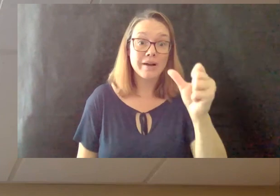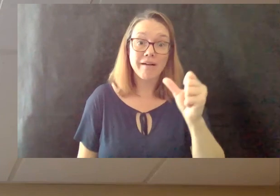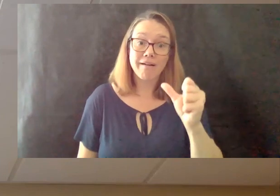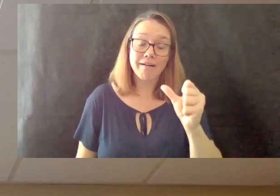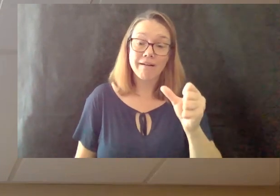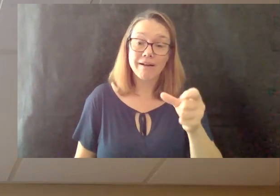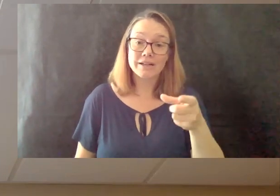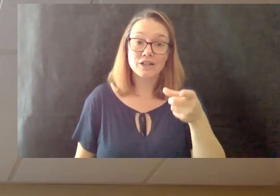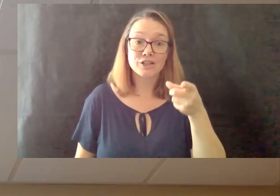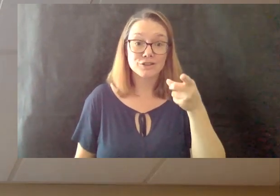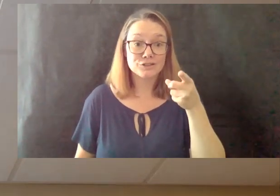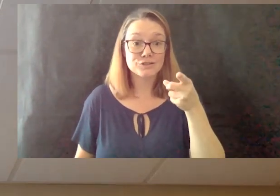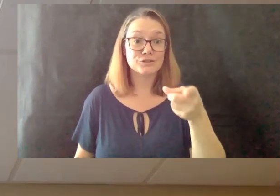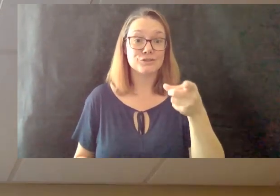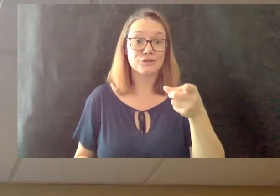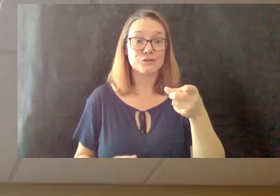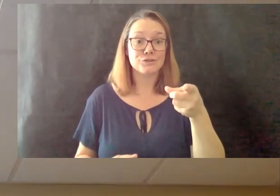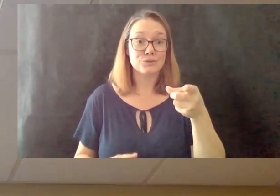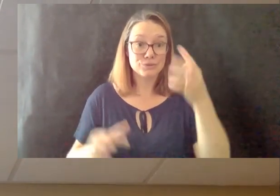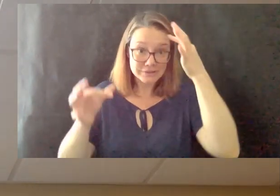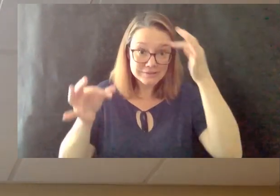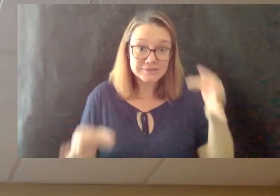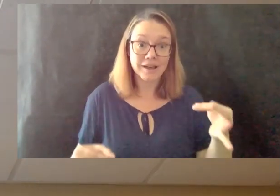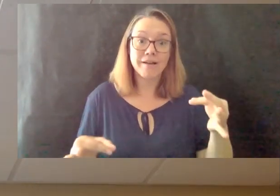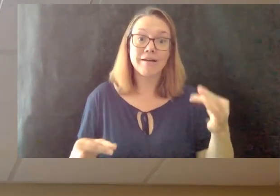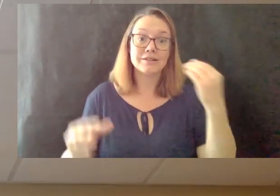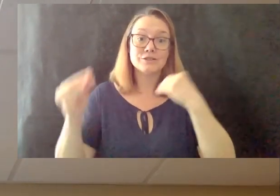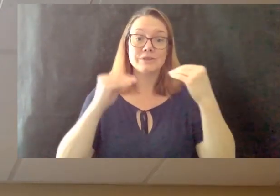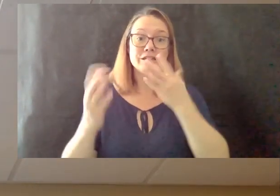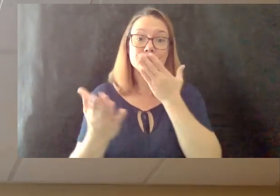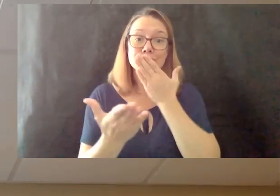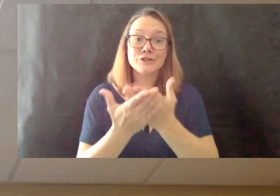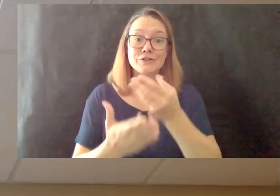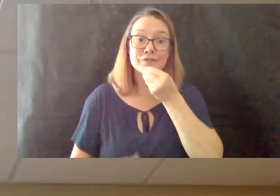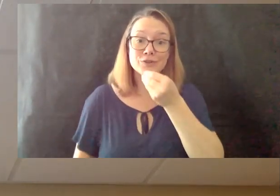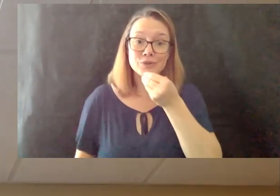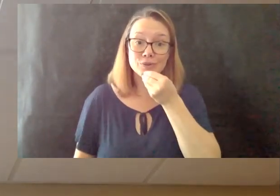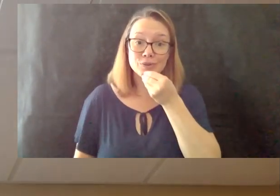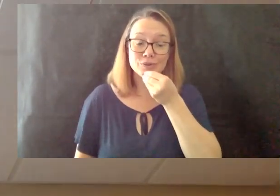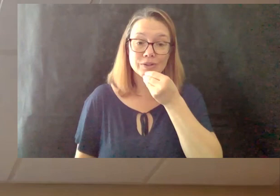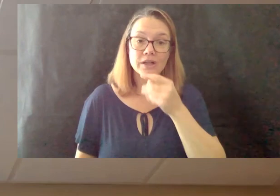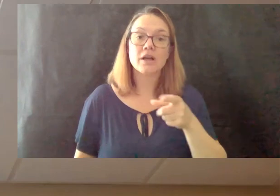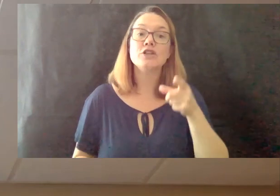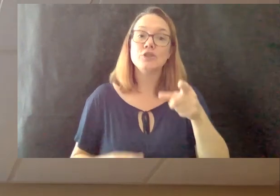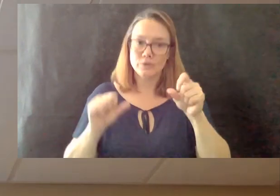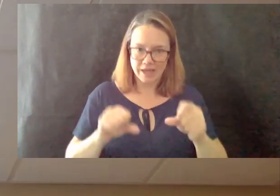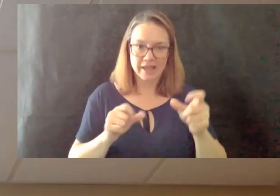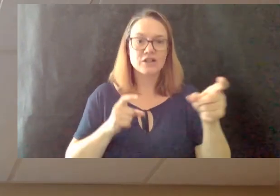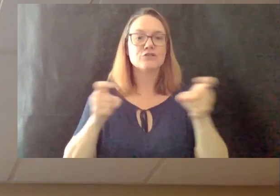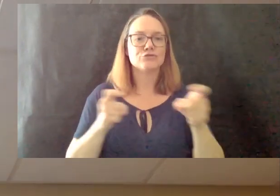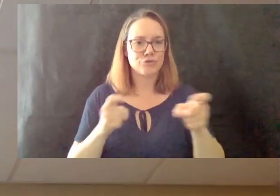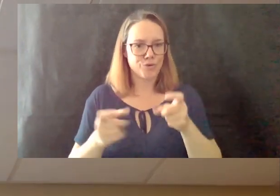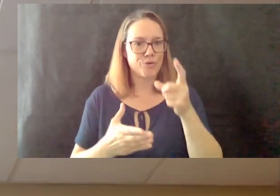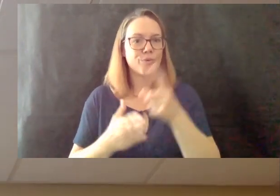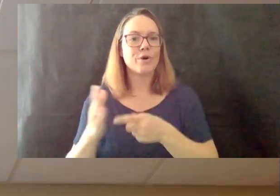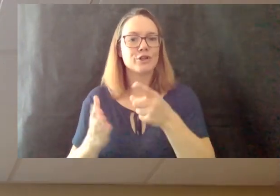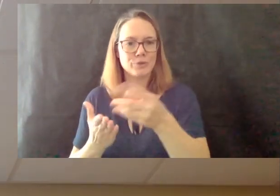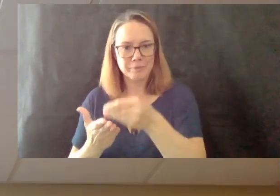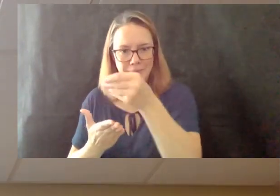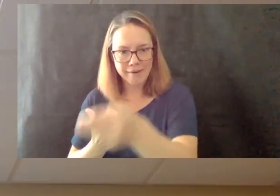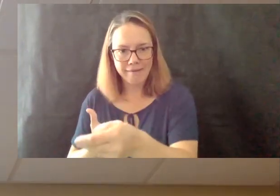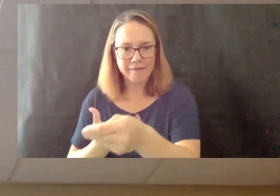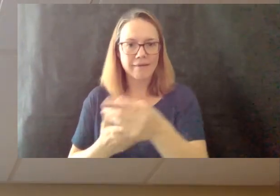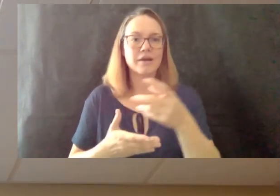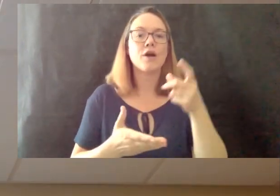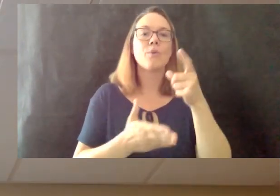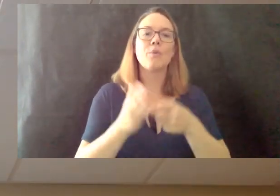and you might as well be the one in charge of that, putting good food in your mouth. And the best way to do that is controlling what you're buying,